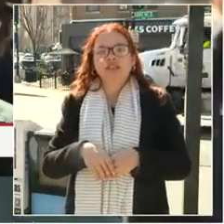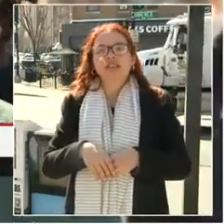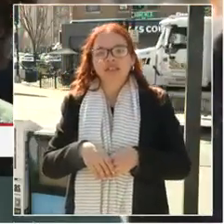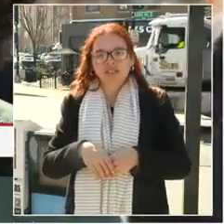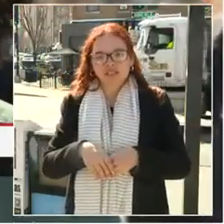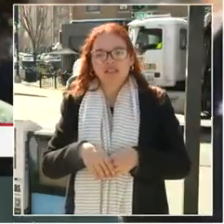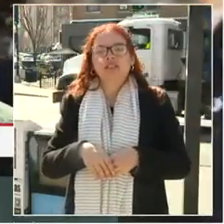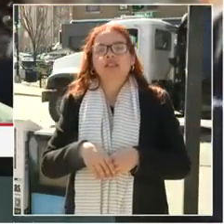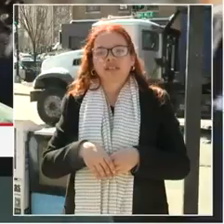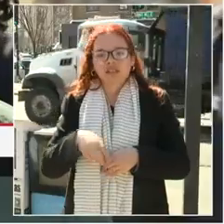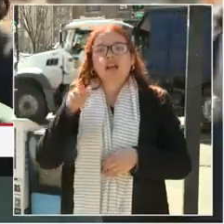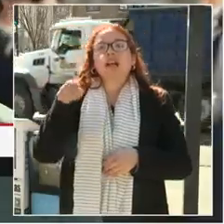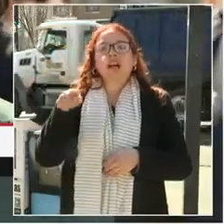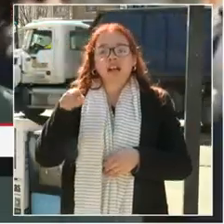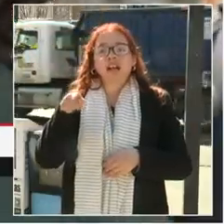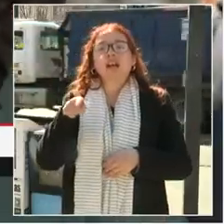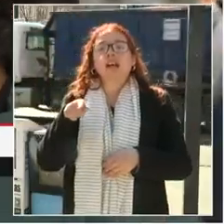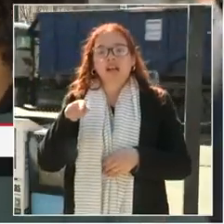Kaparzi.